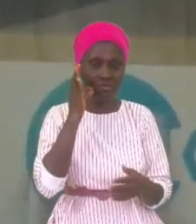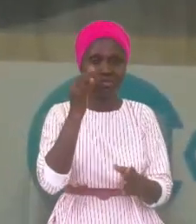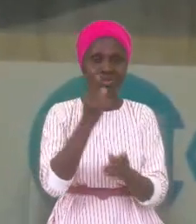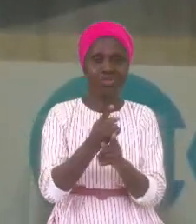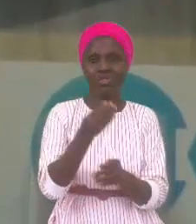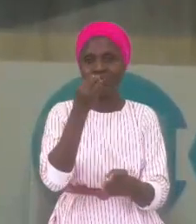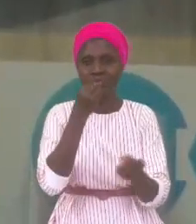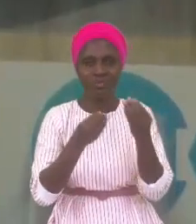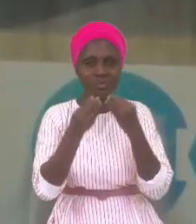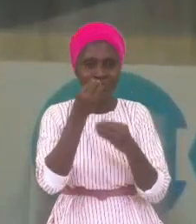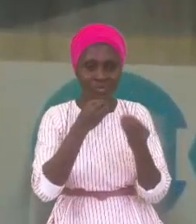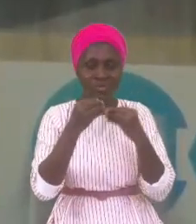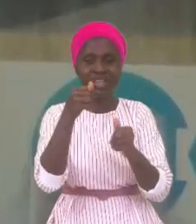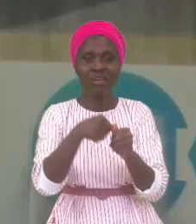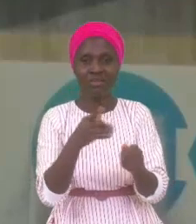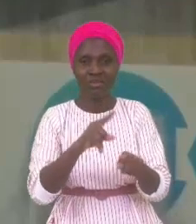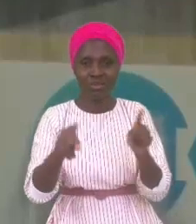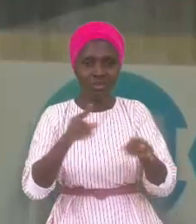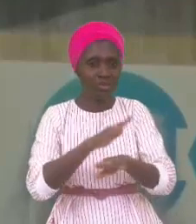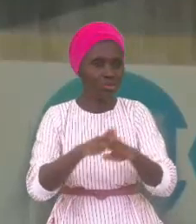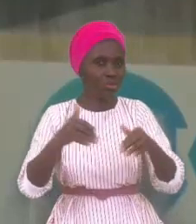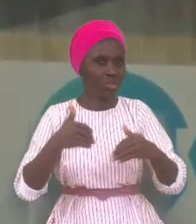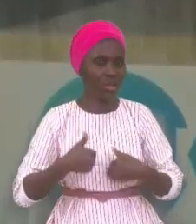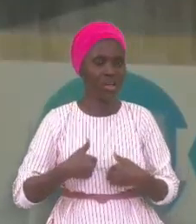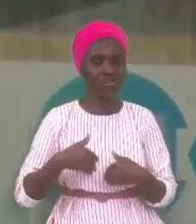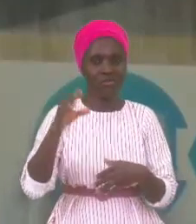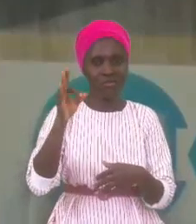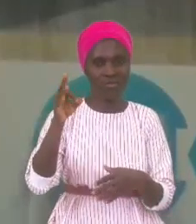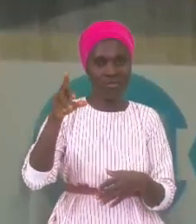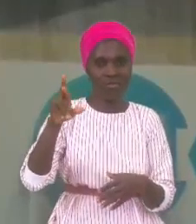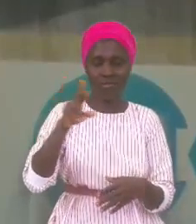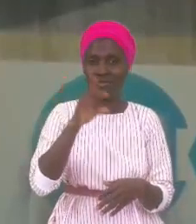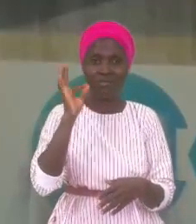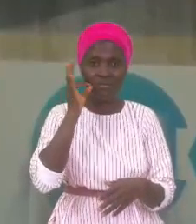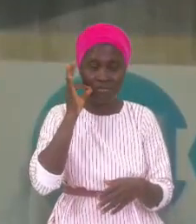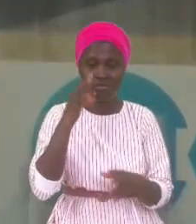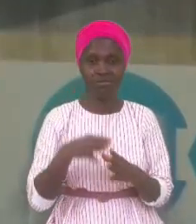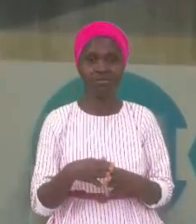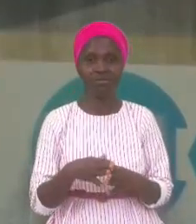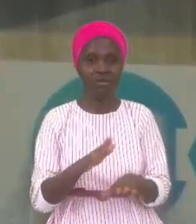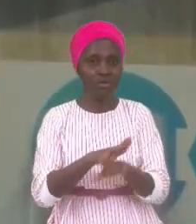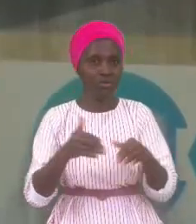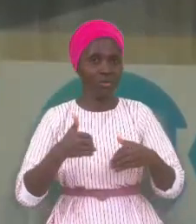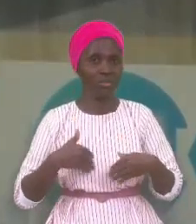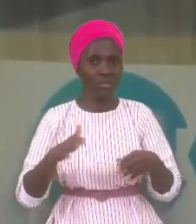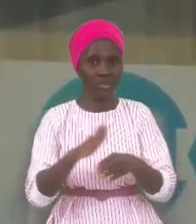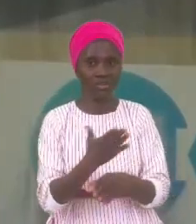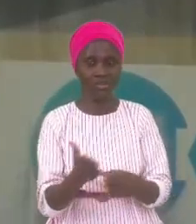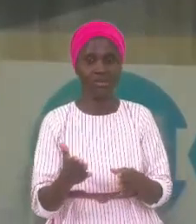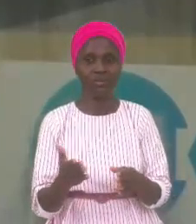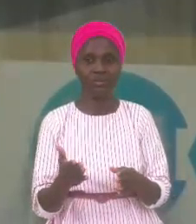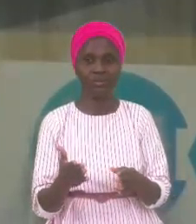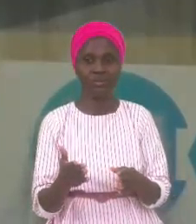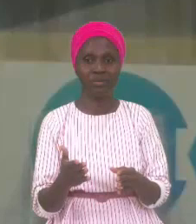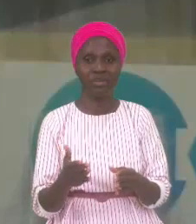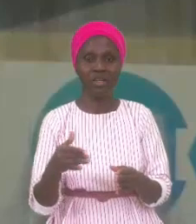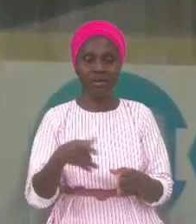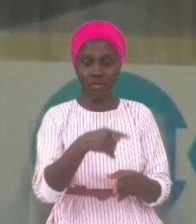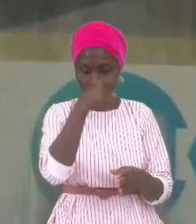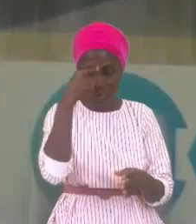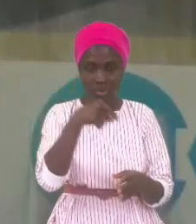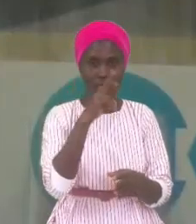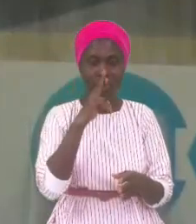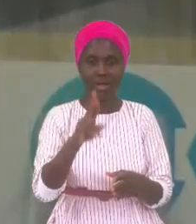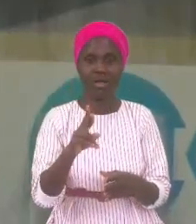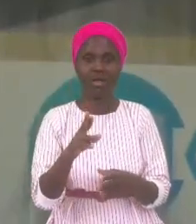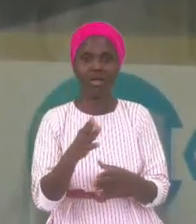bearing fruit, they are not having enough sap, enough things, so that, because they are sharing with those who are not bearing fruit.